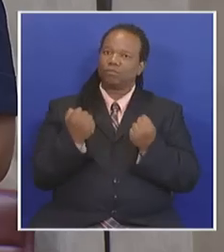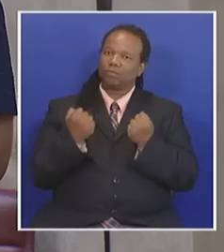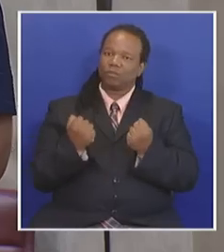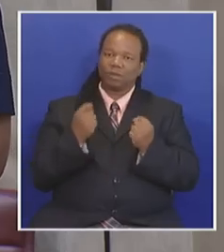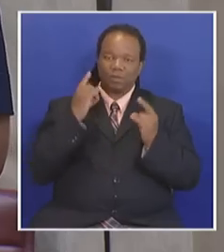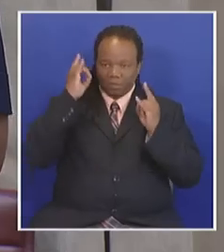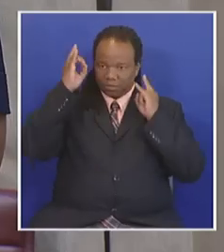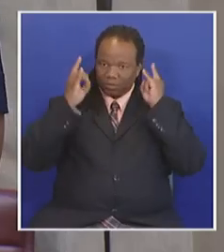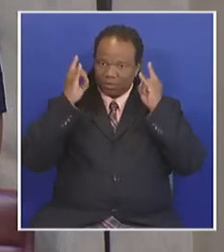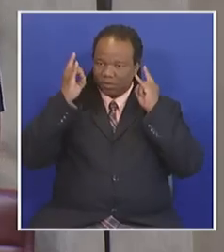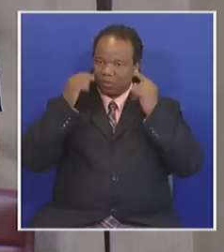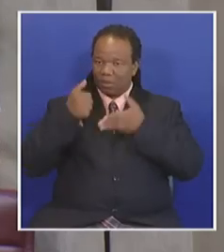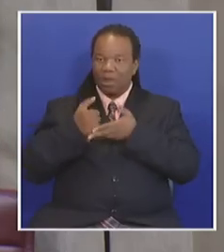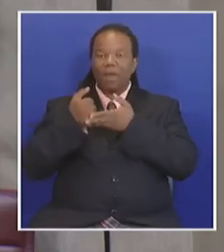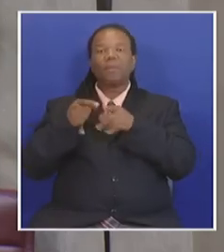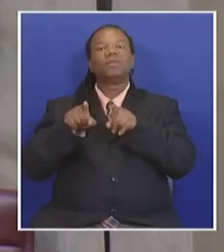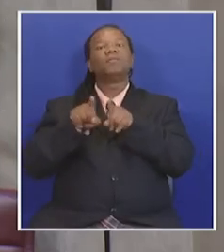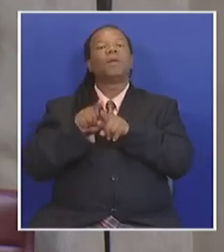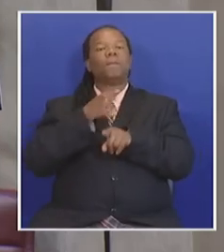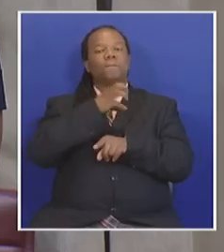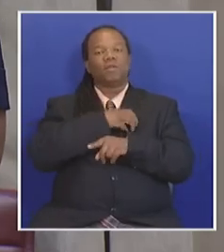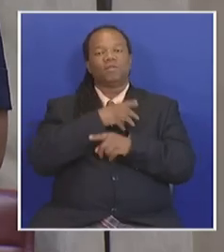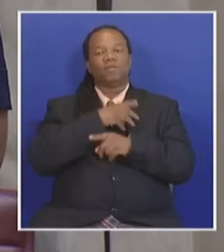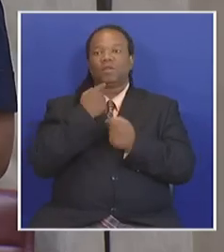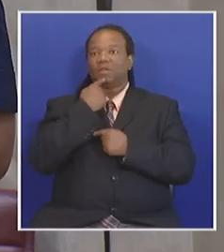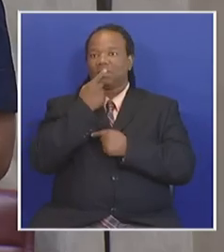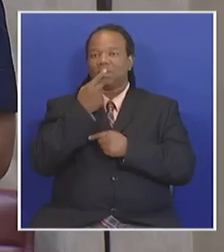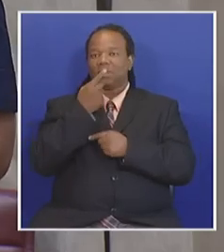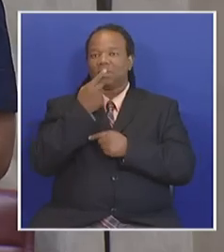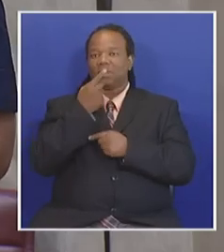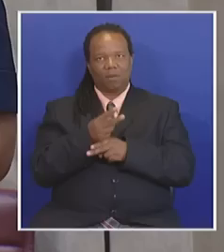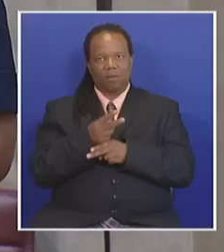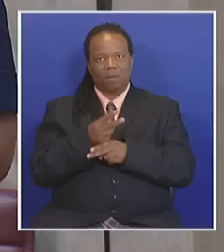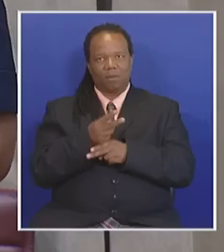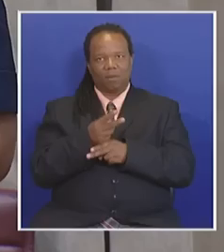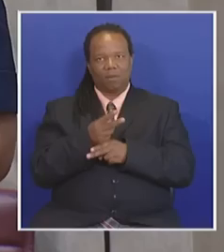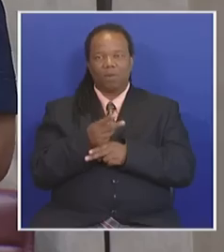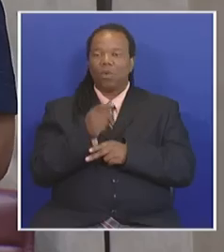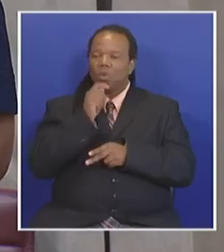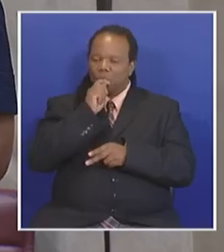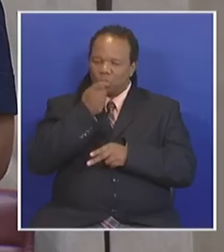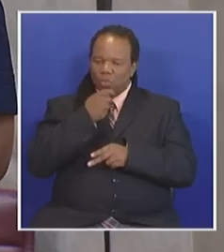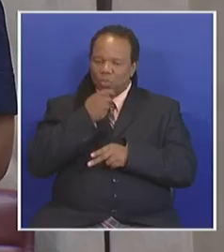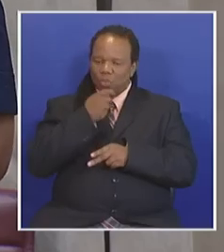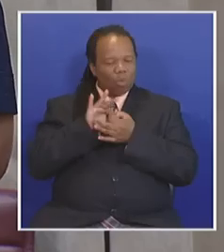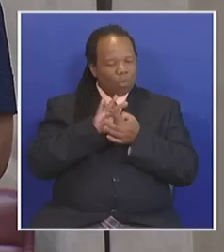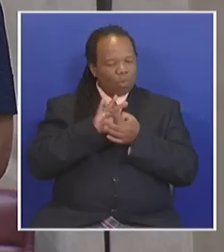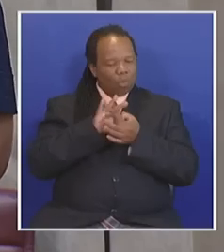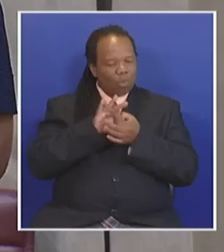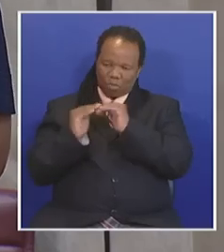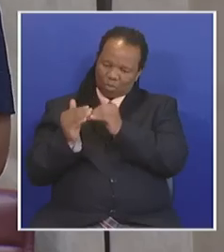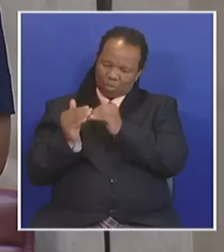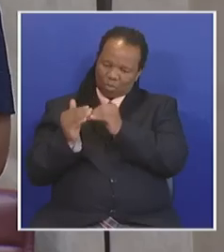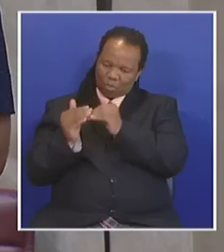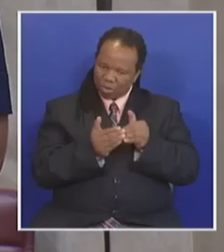resourceful, as Minister Gordon reminded us yesterday. If we are true to our commitment to protect human dignity as enshrined in